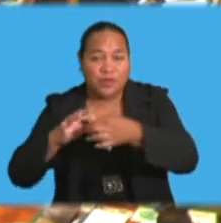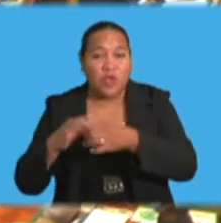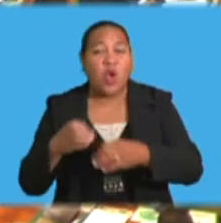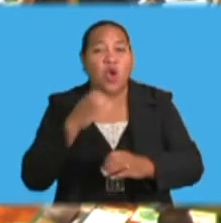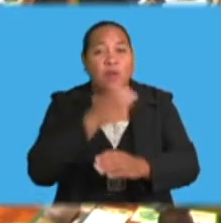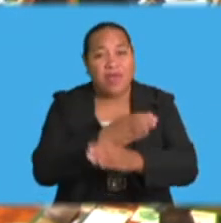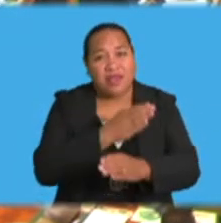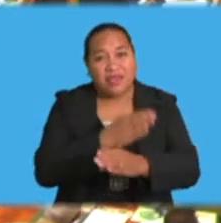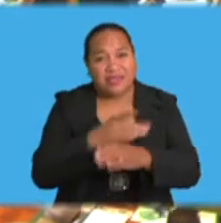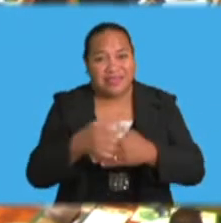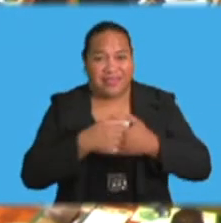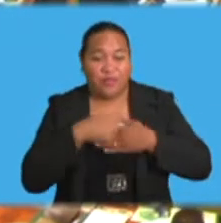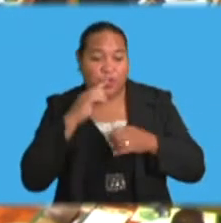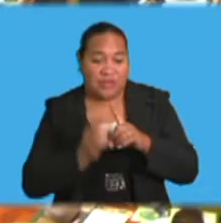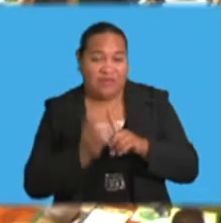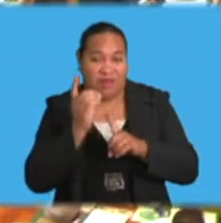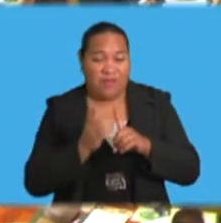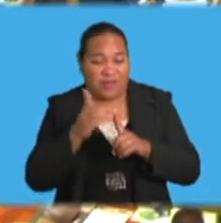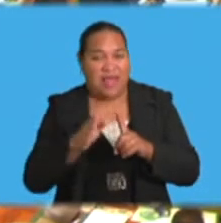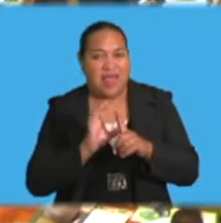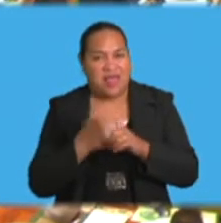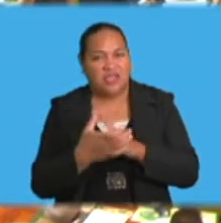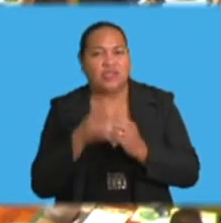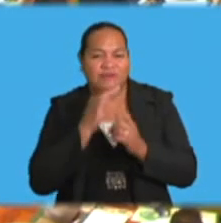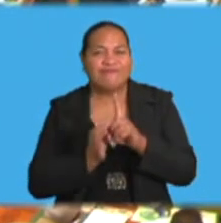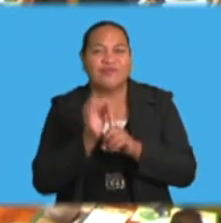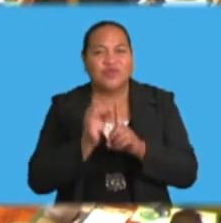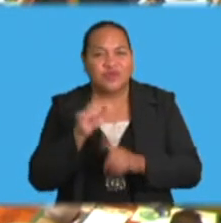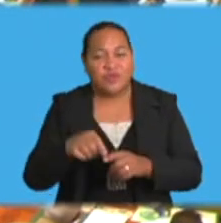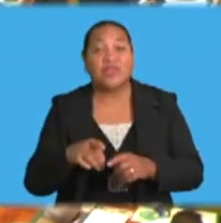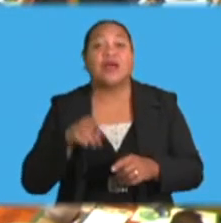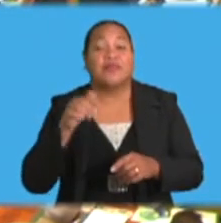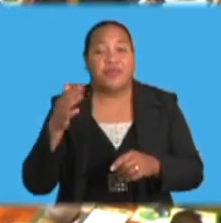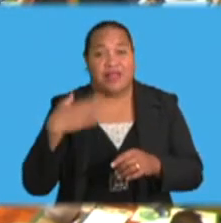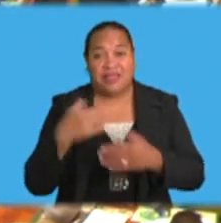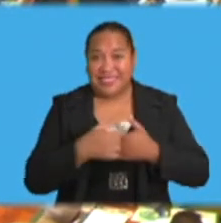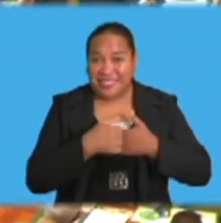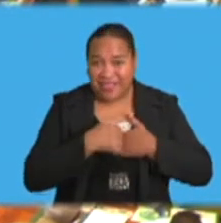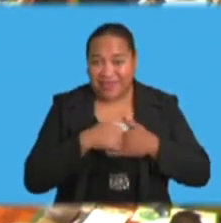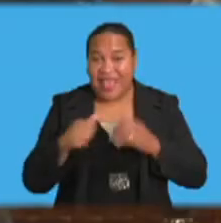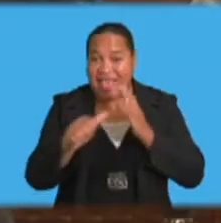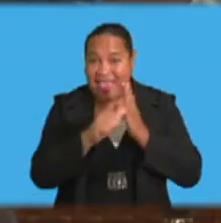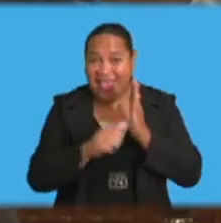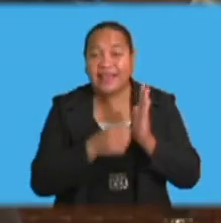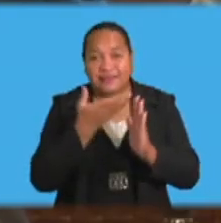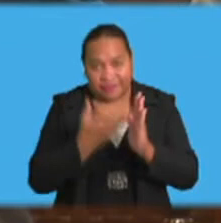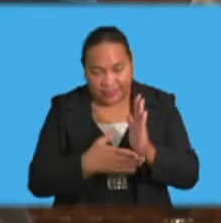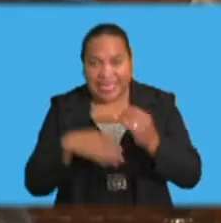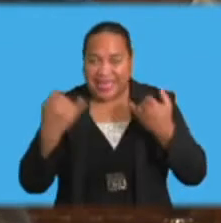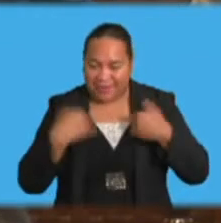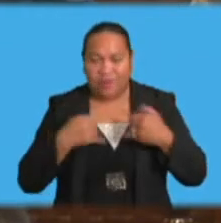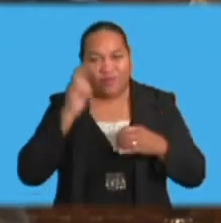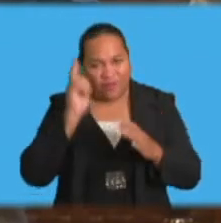safety culture, the development of such a culture. And that is what the Health and Safety Act is all about, and its implementation is all